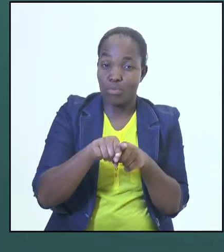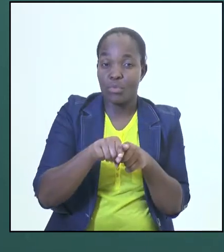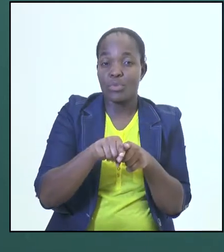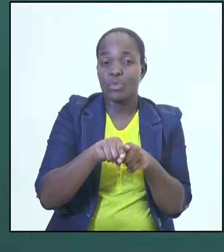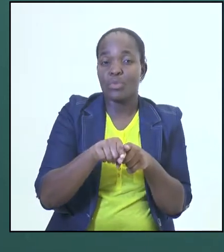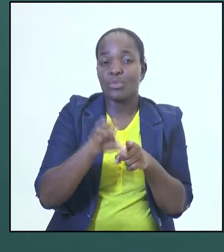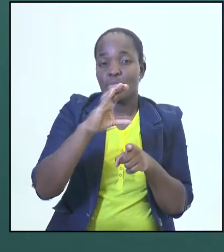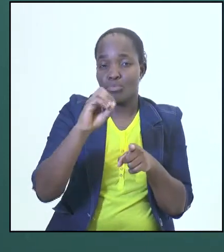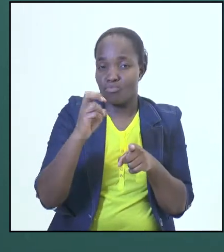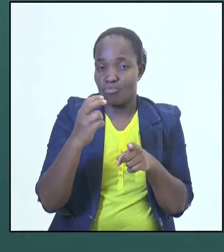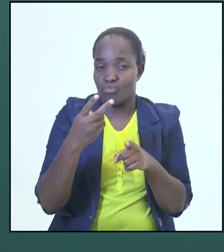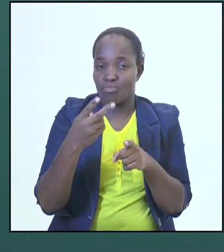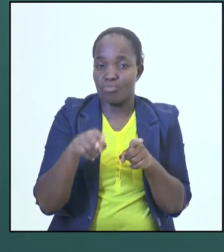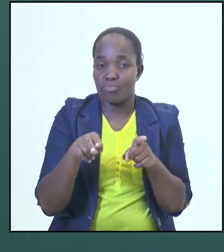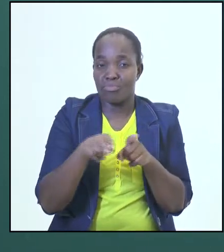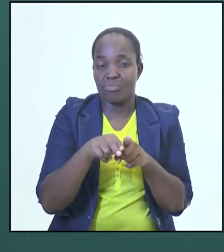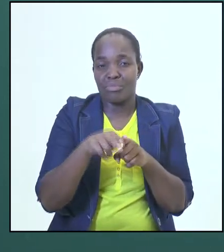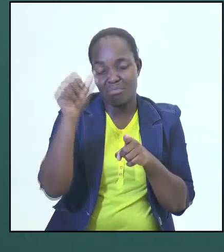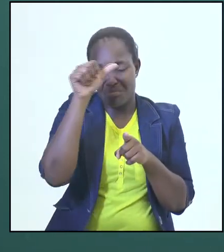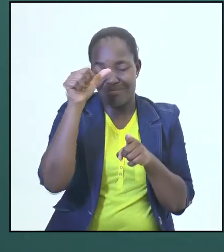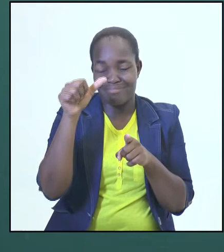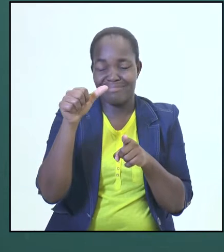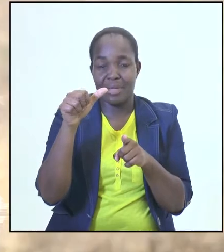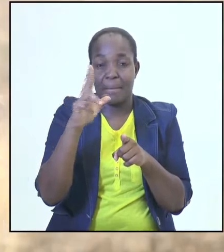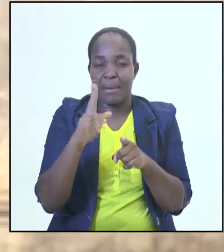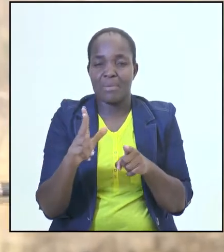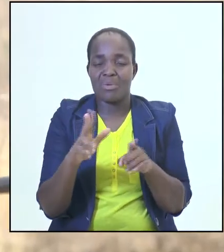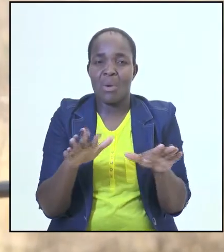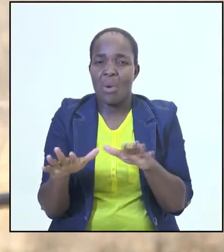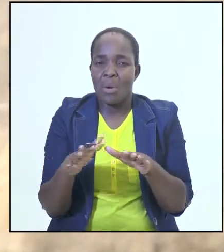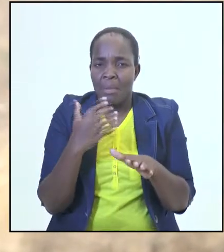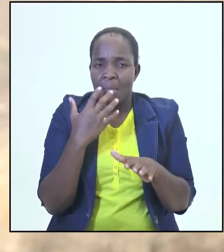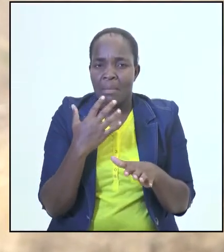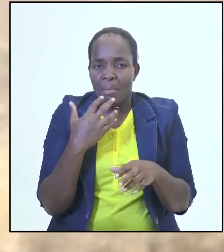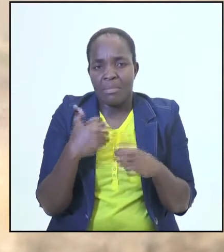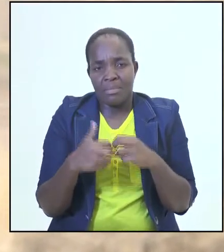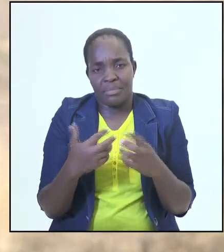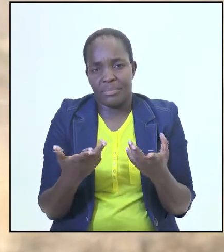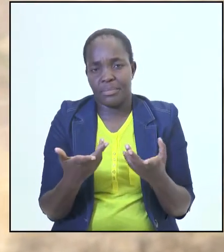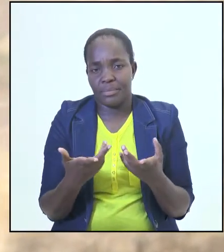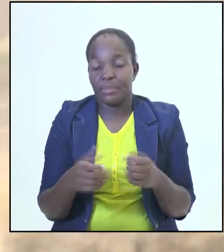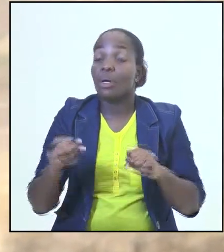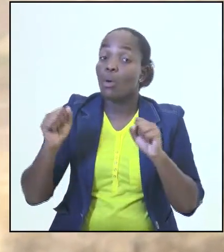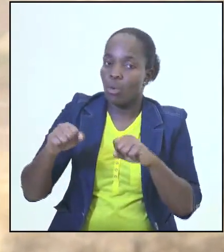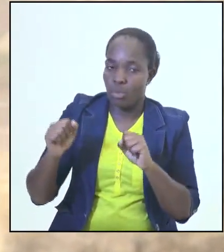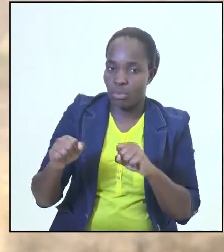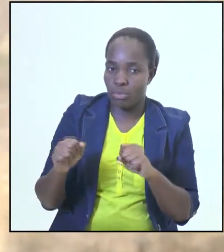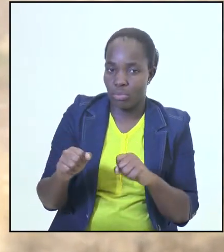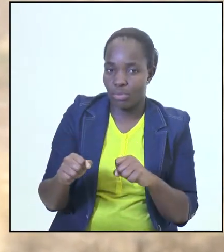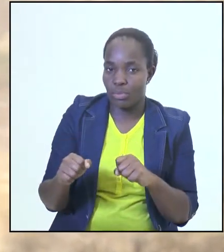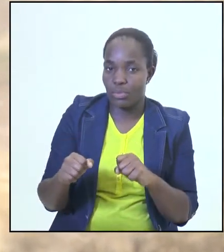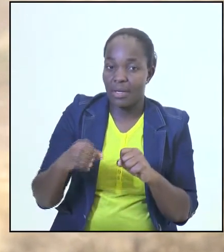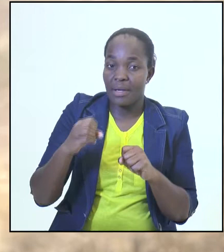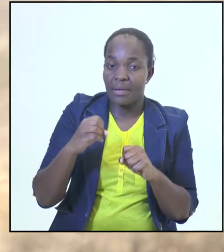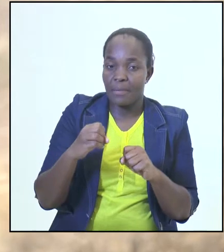global warming and humans to suffocate. Oh yes, of course. No plants to release oxygen through